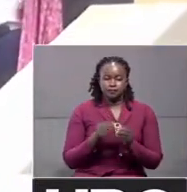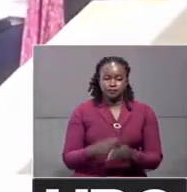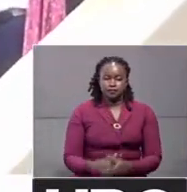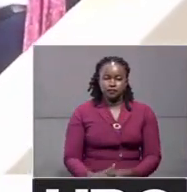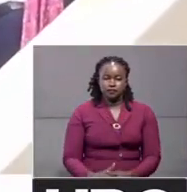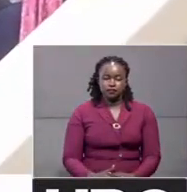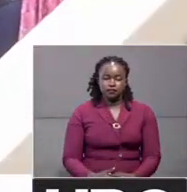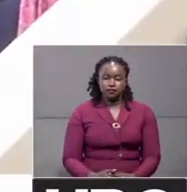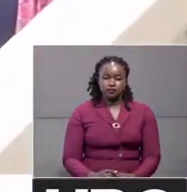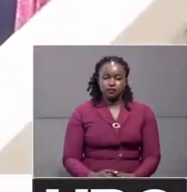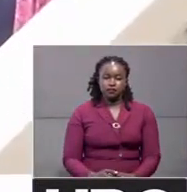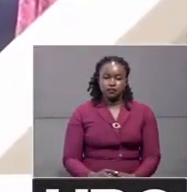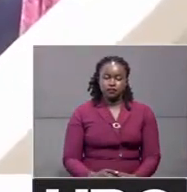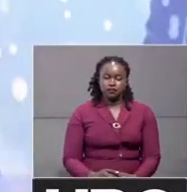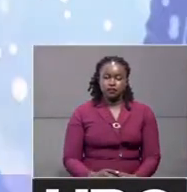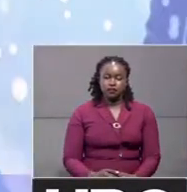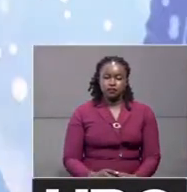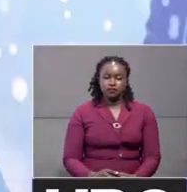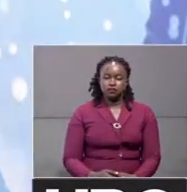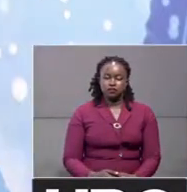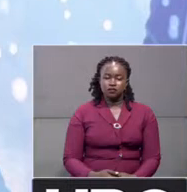News.